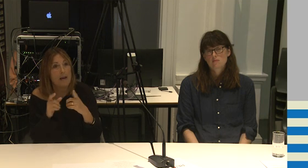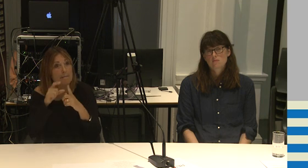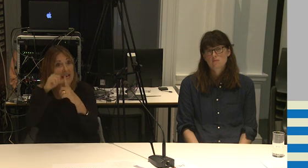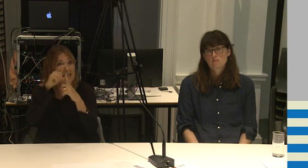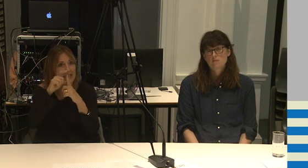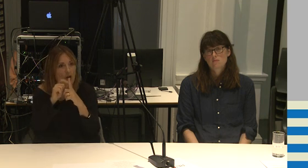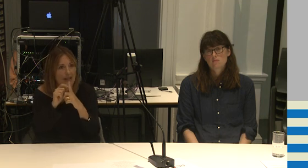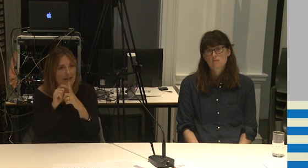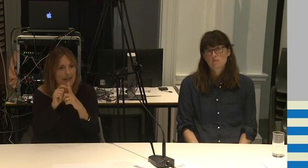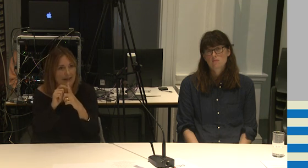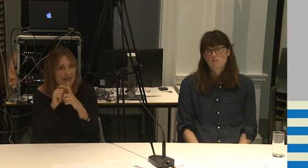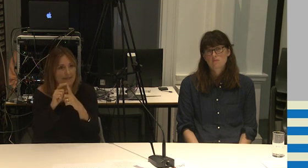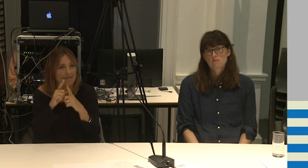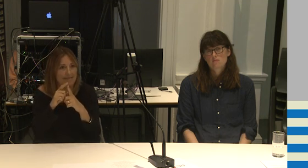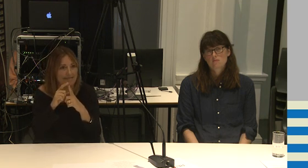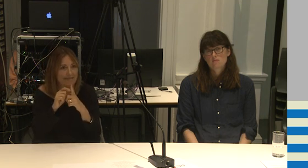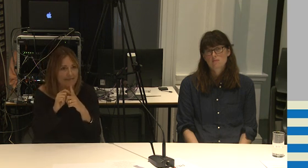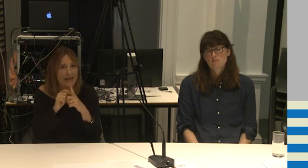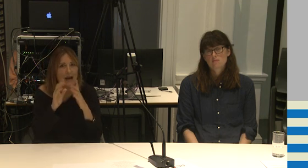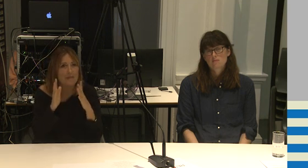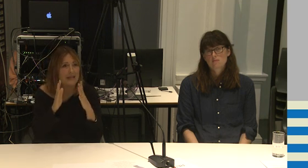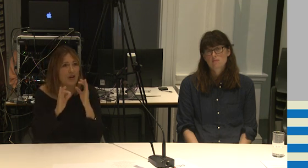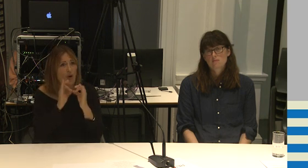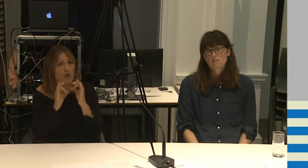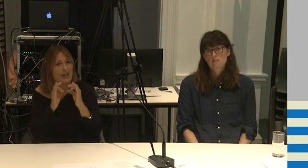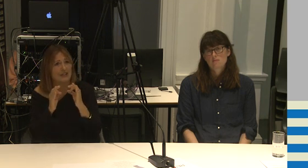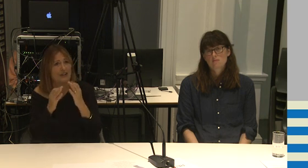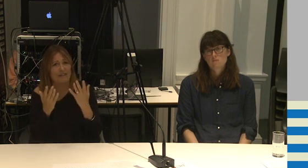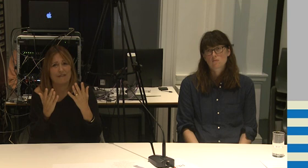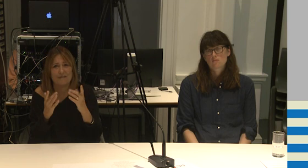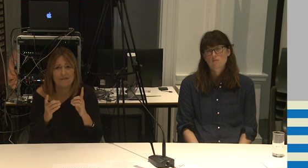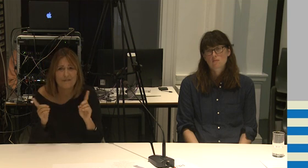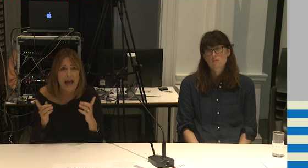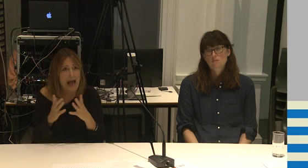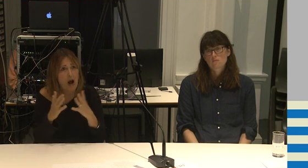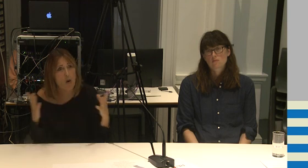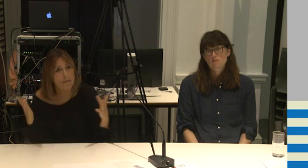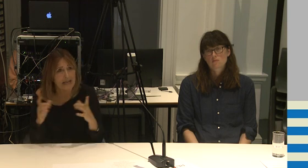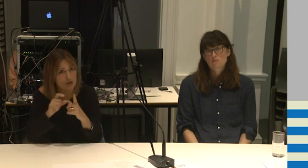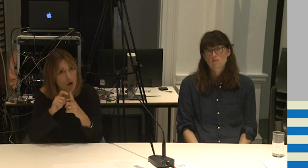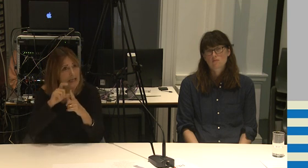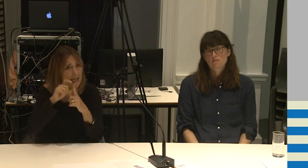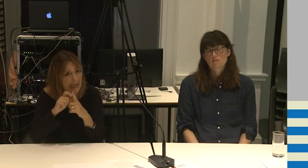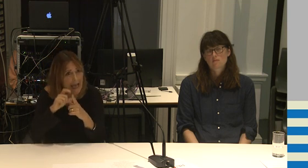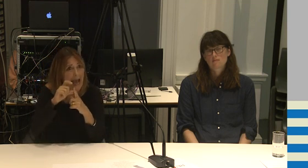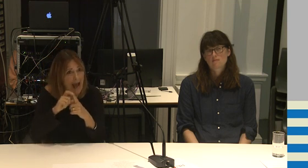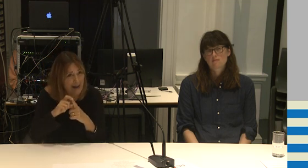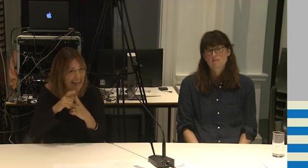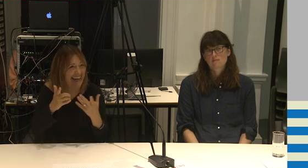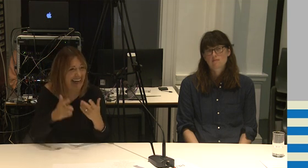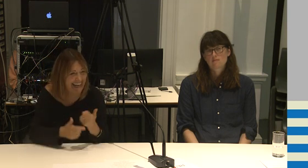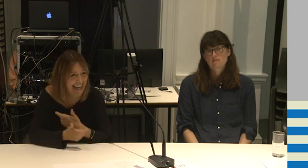D or little D, you know. It's like, as if it's a question of size, you know, how big is your D, you know.